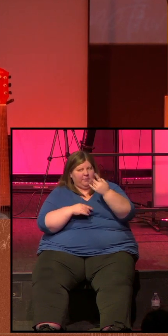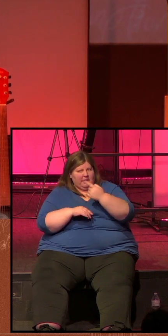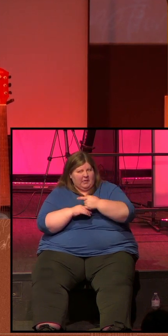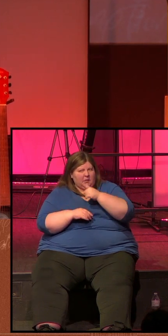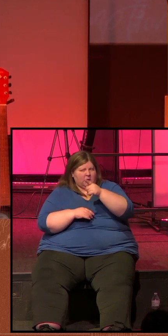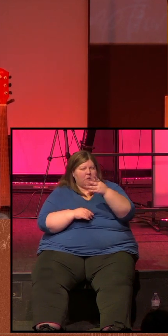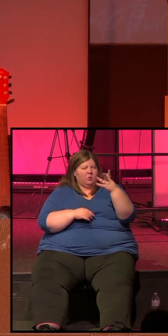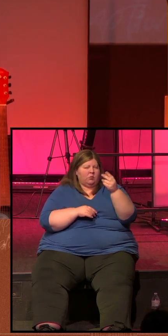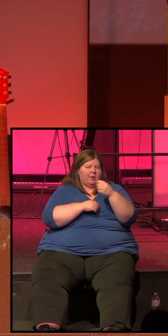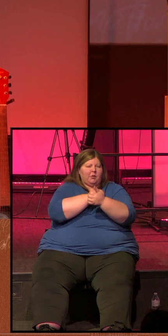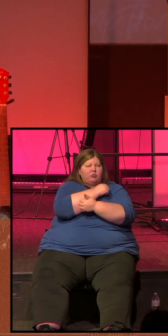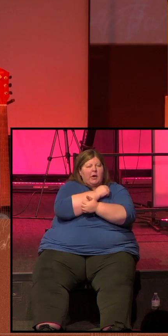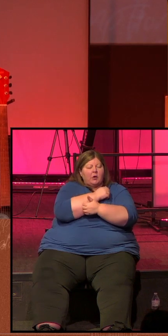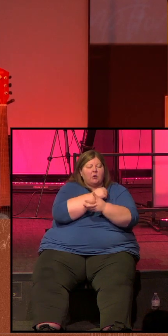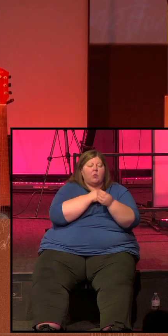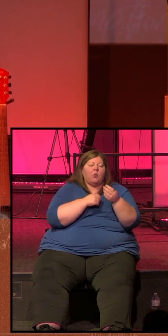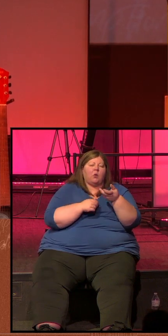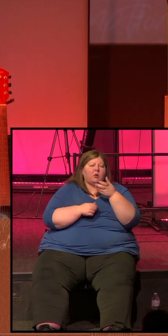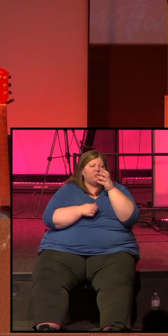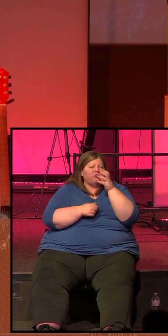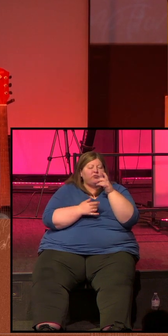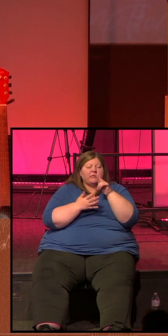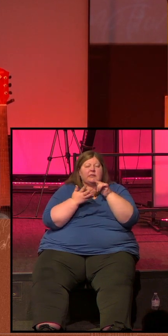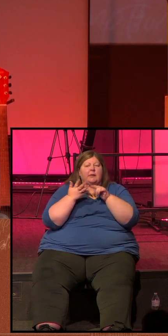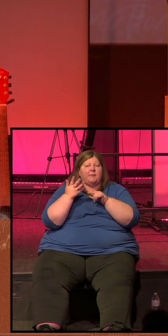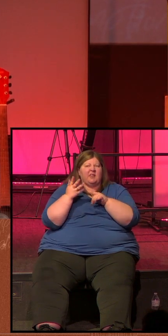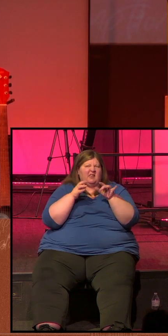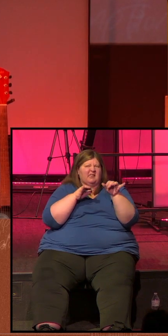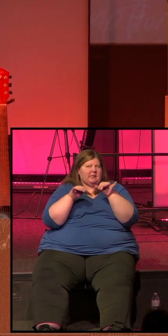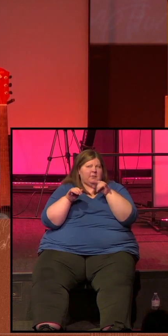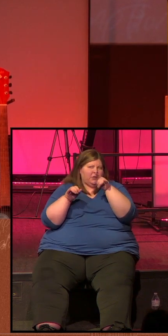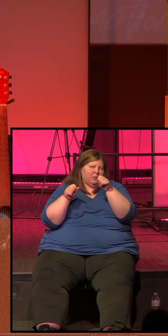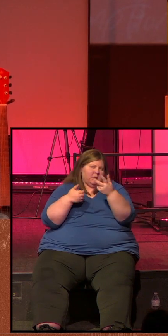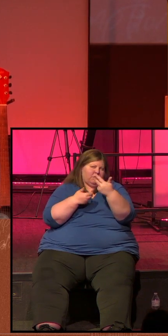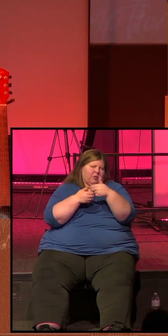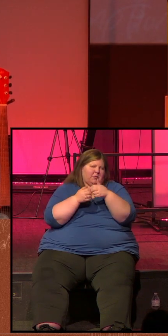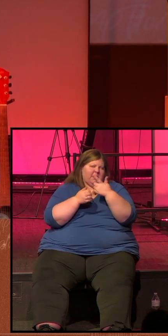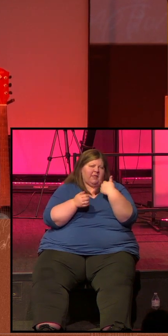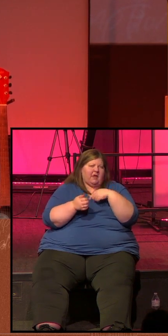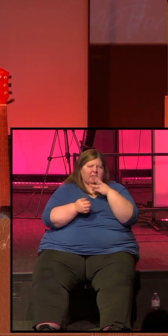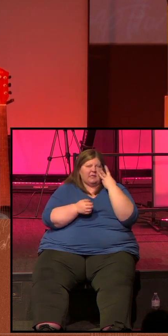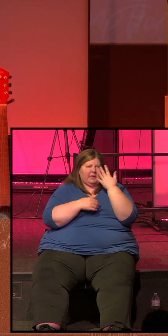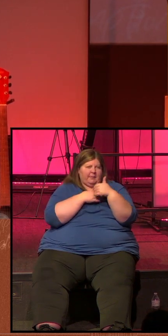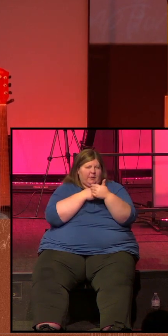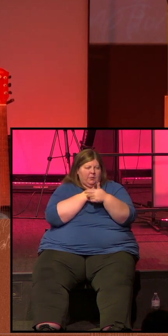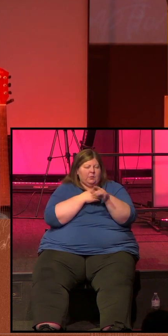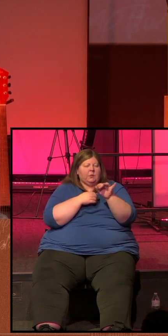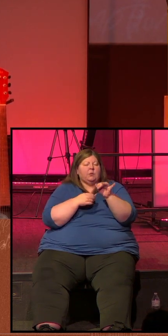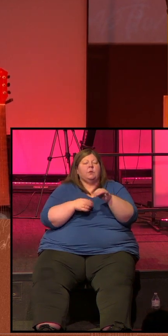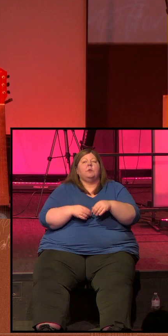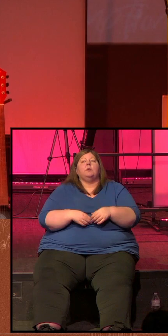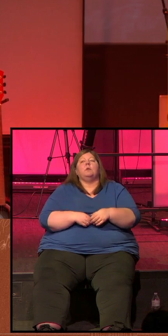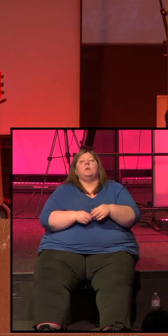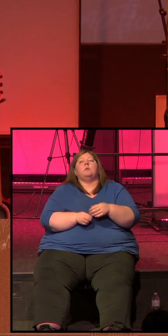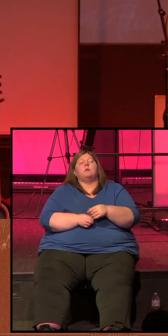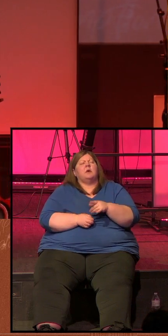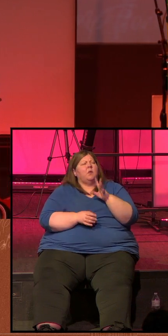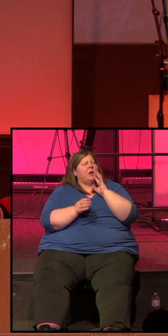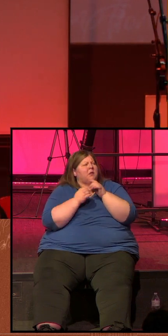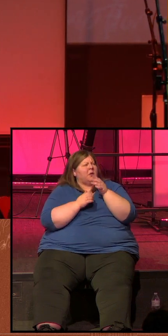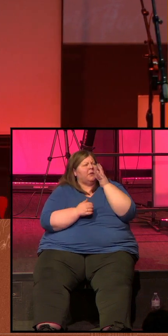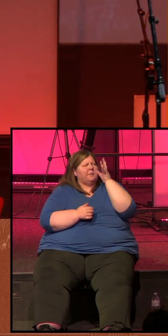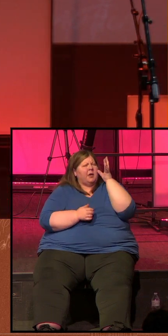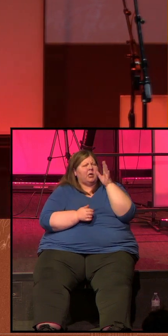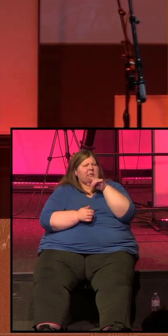grab a cracker or grape juice or anything that's similar, just so that you can be a part and join us in community as well. I want to talk to the parents in the